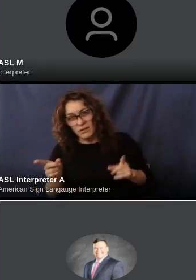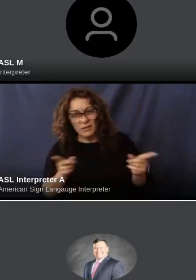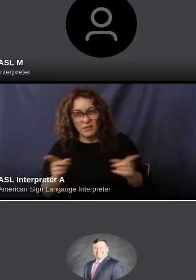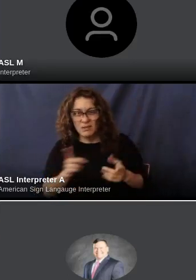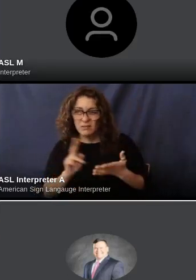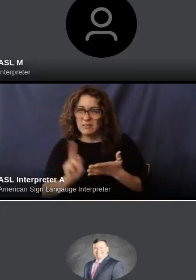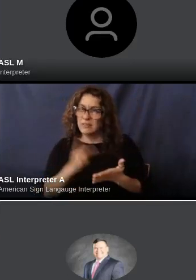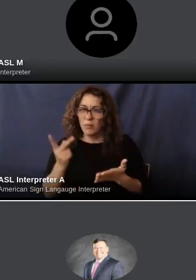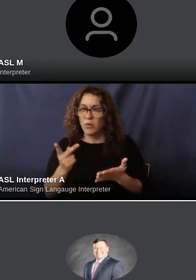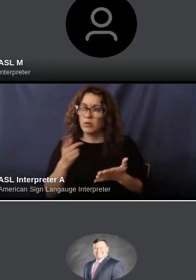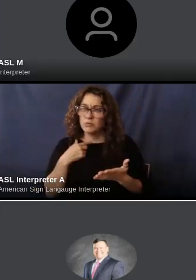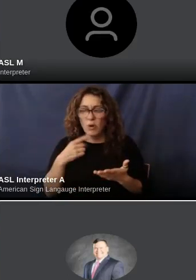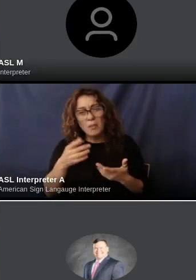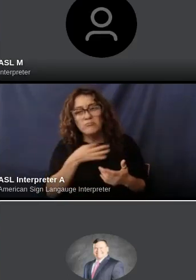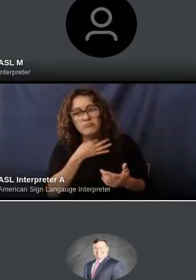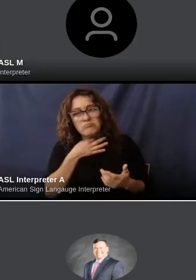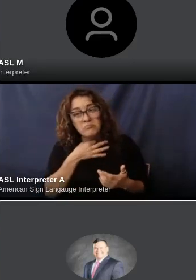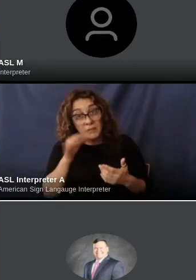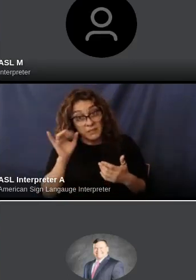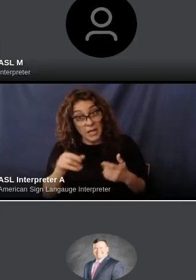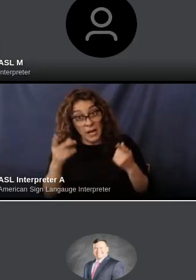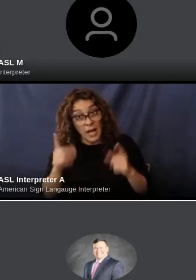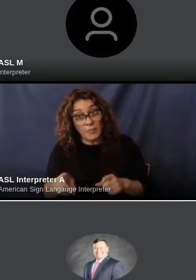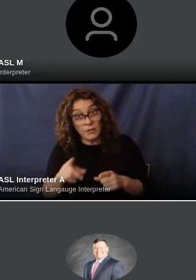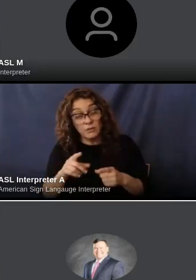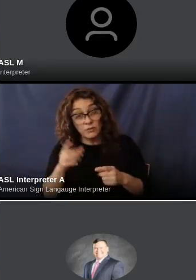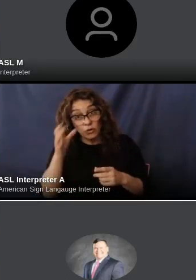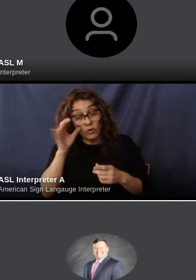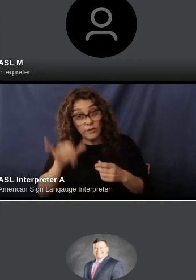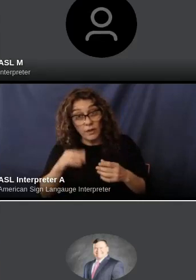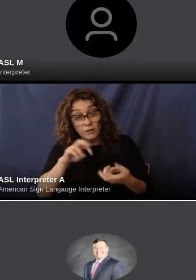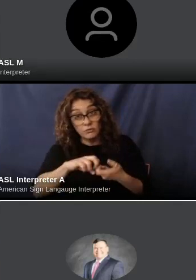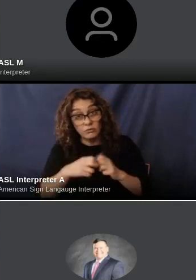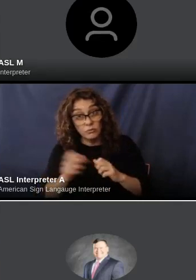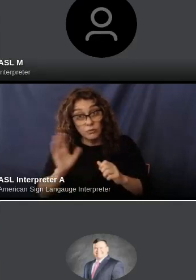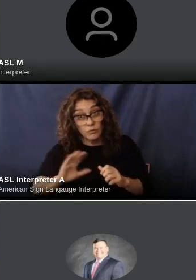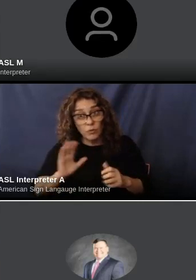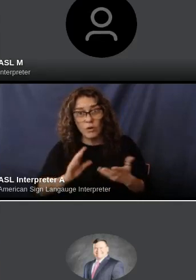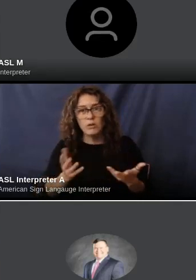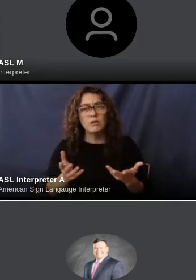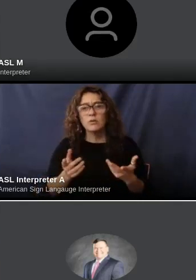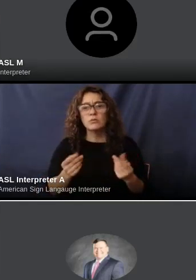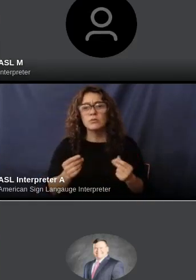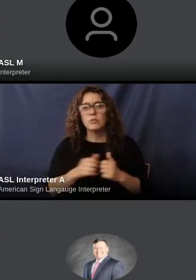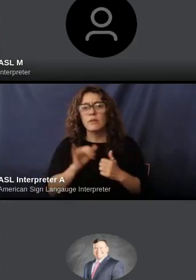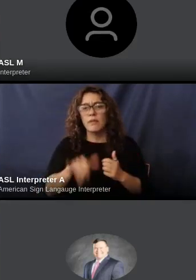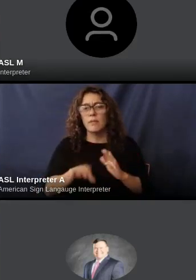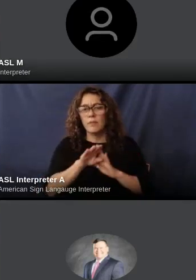is there any discussion of allowing LEAs to use the company's background check?